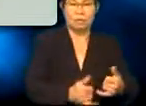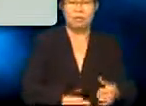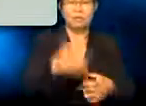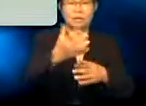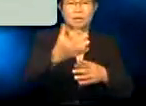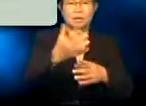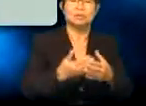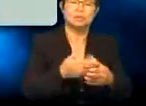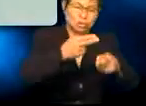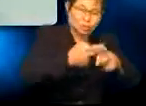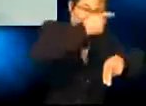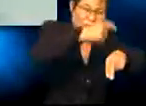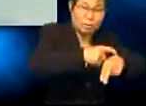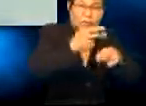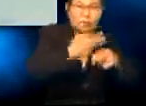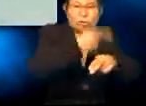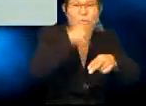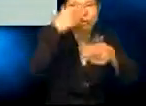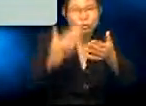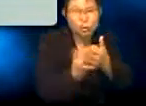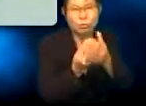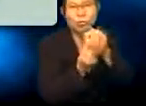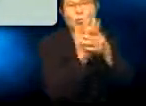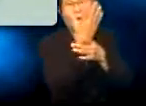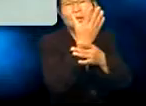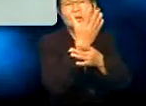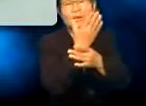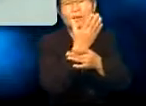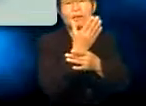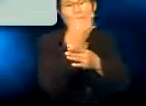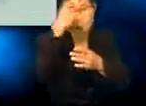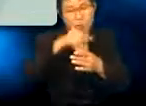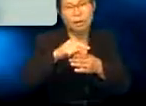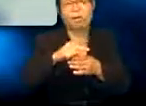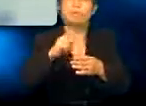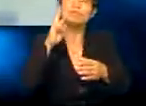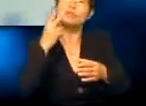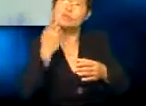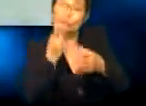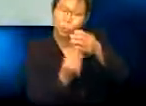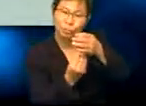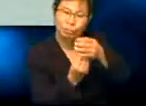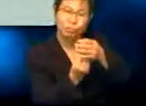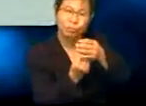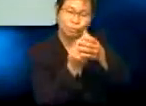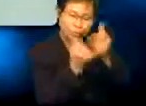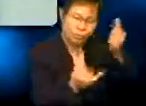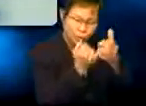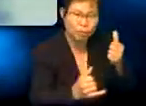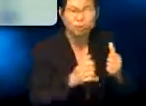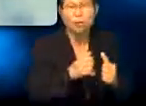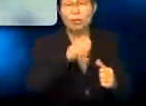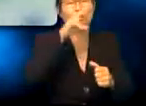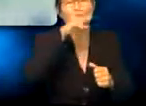It takes a shorter time for new plants to develop by vegetative reproduction than from seeds.